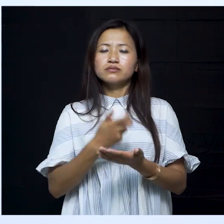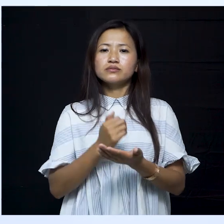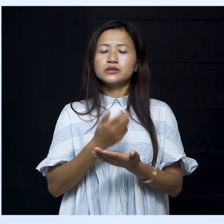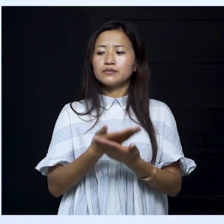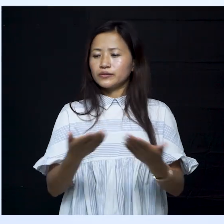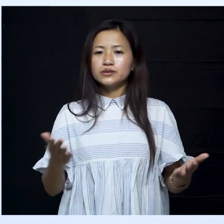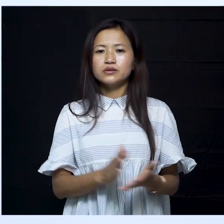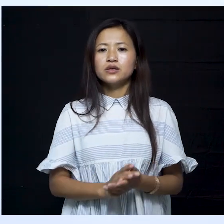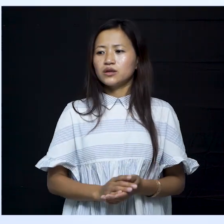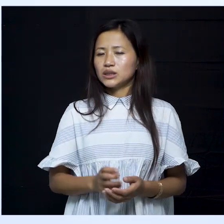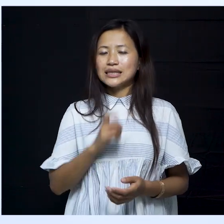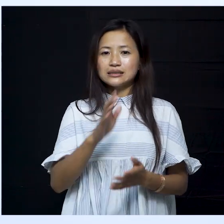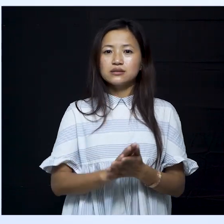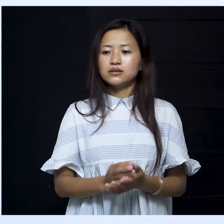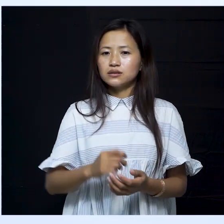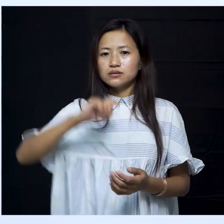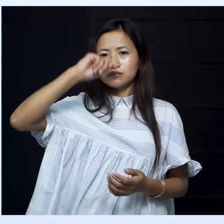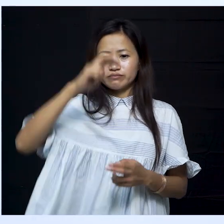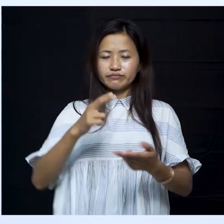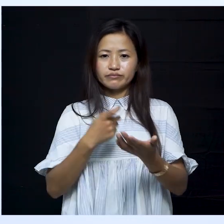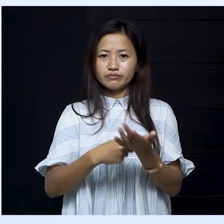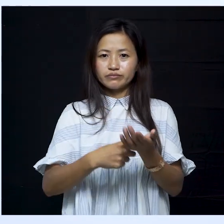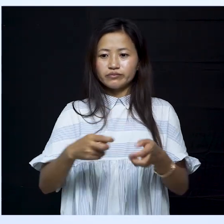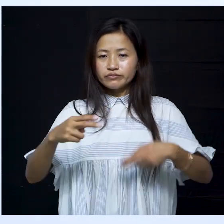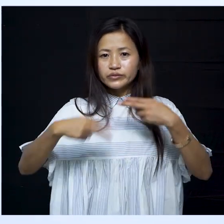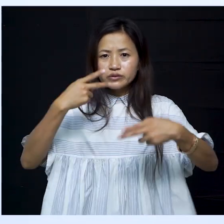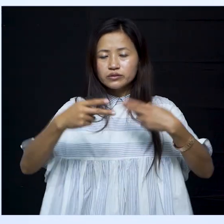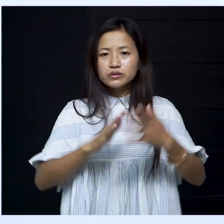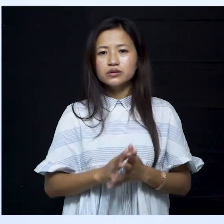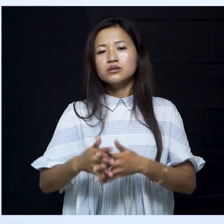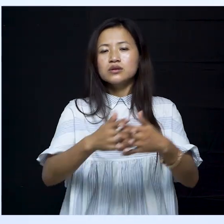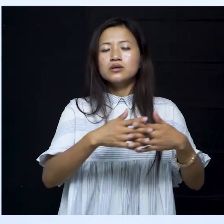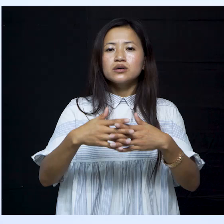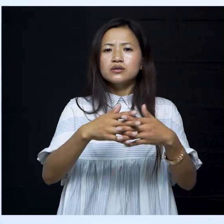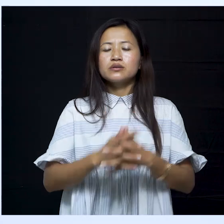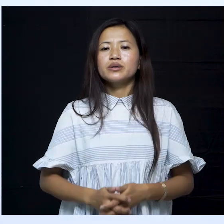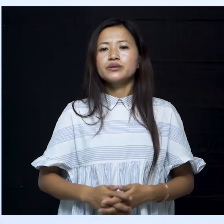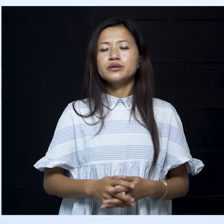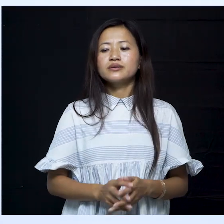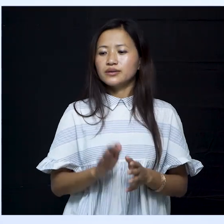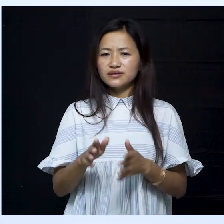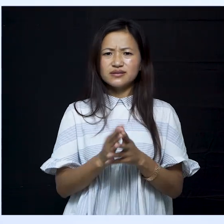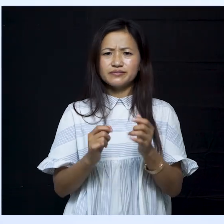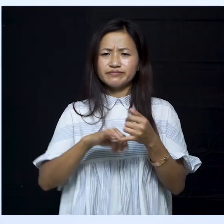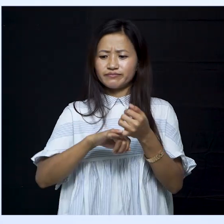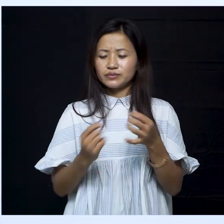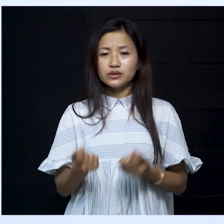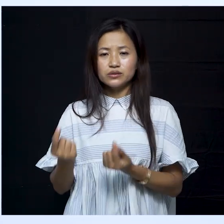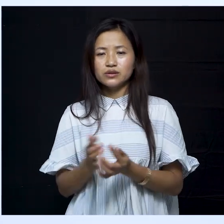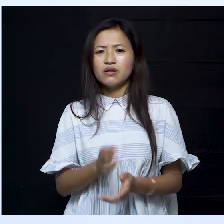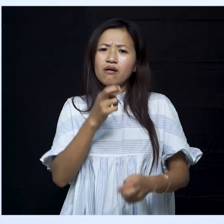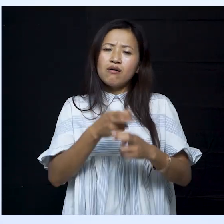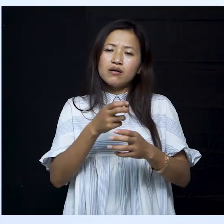toasted English in a restaurant, you mean that muffin. So in America, that is the situation here. So in a very